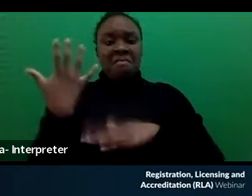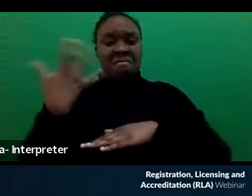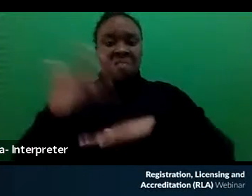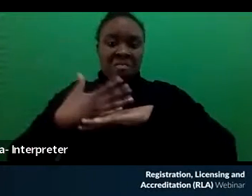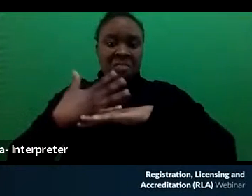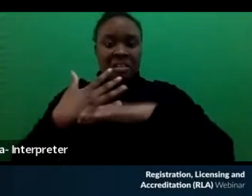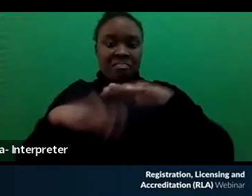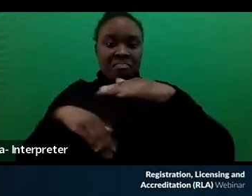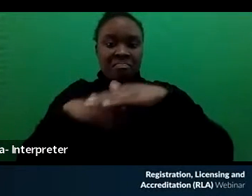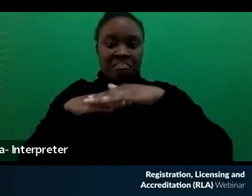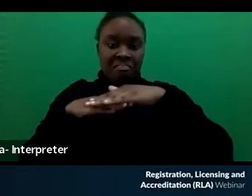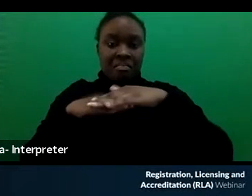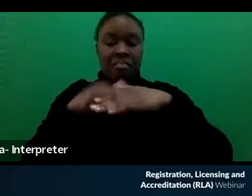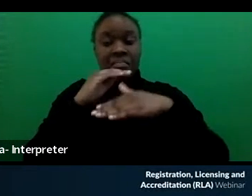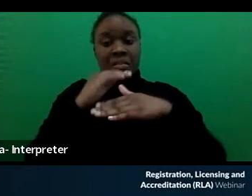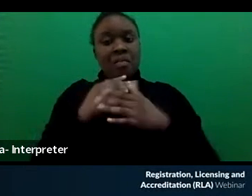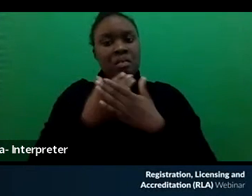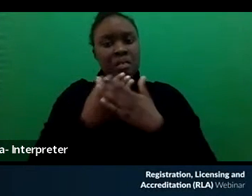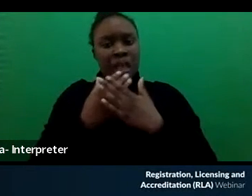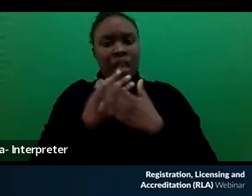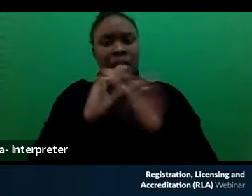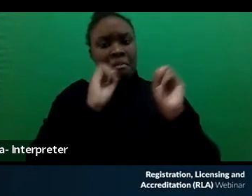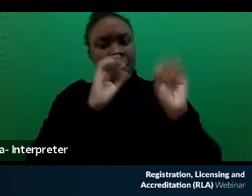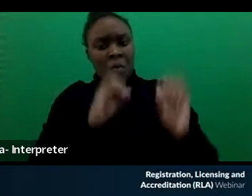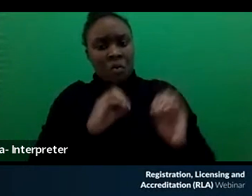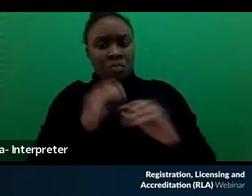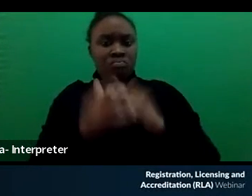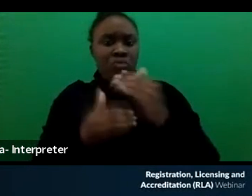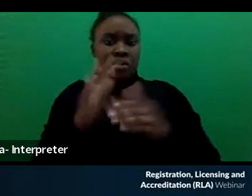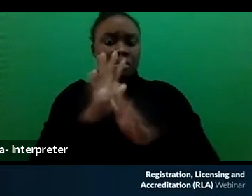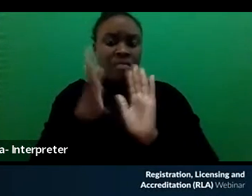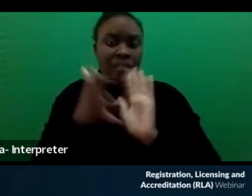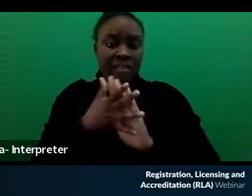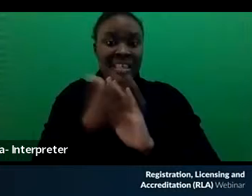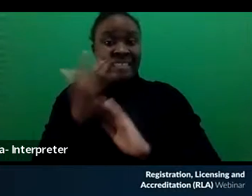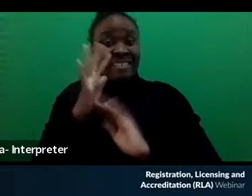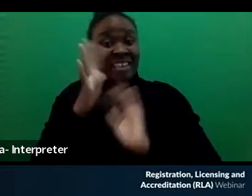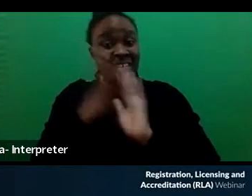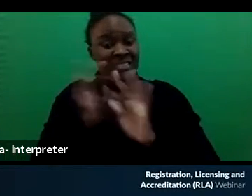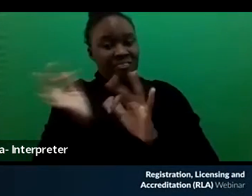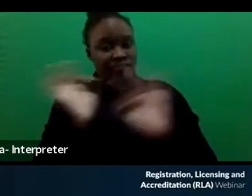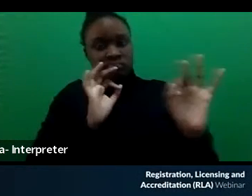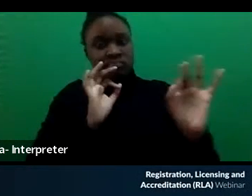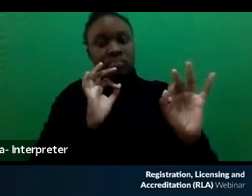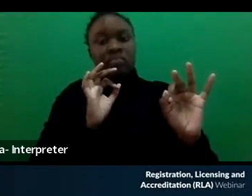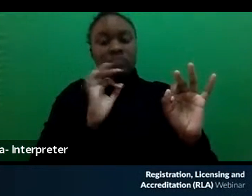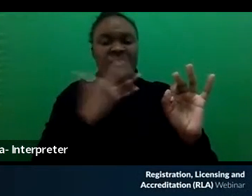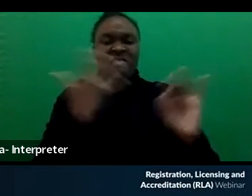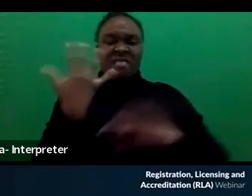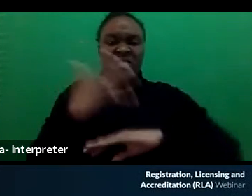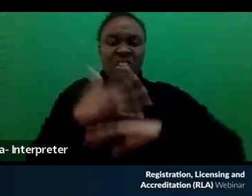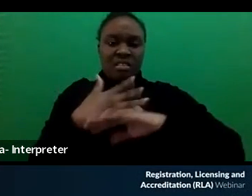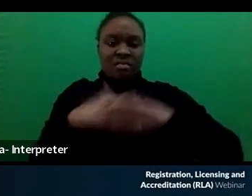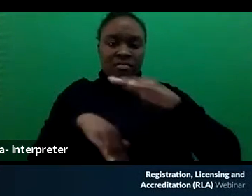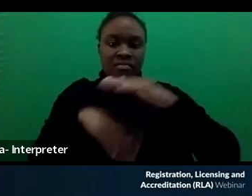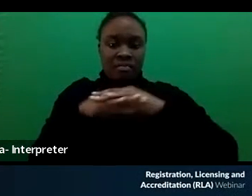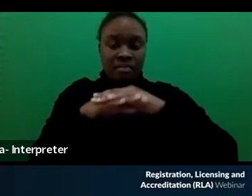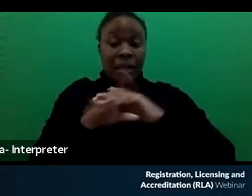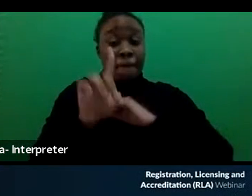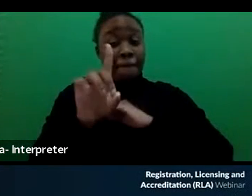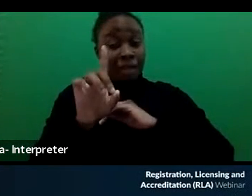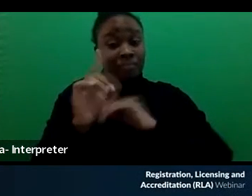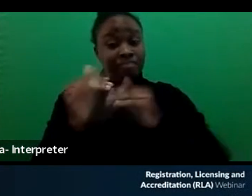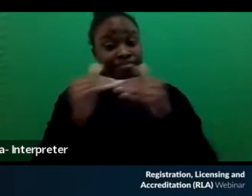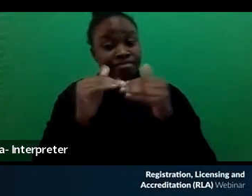to process if all is in order and all the required documents are there. But then also we should not confuse